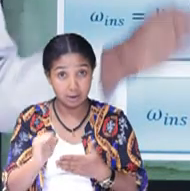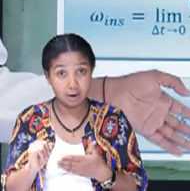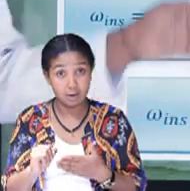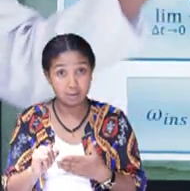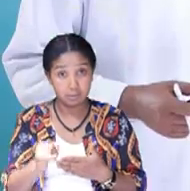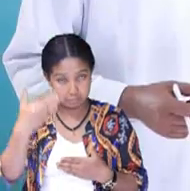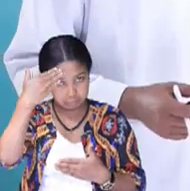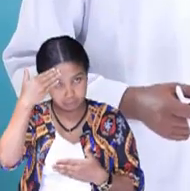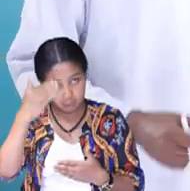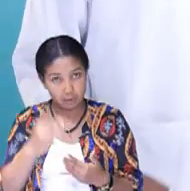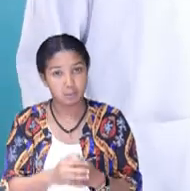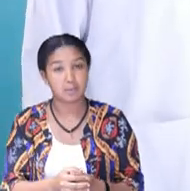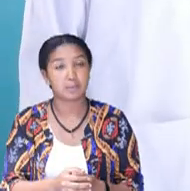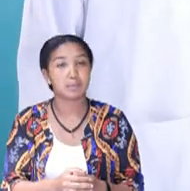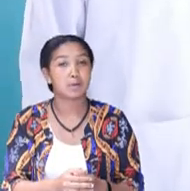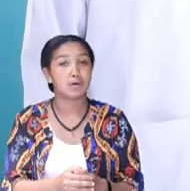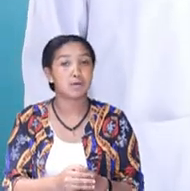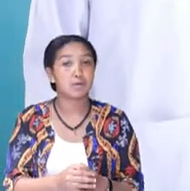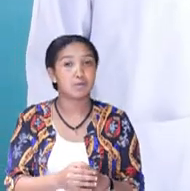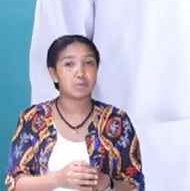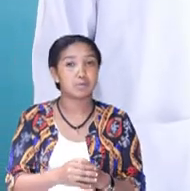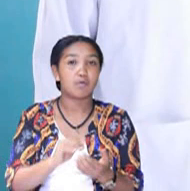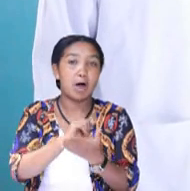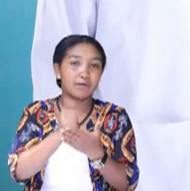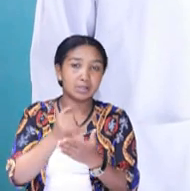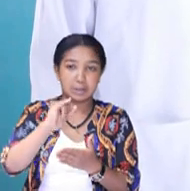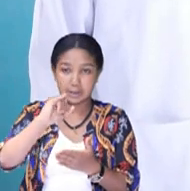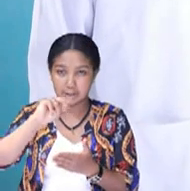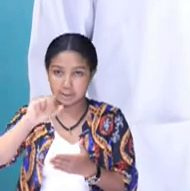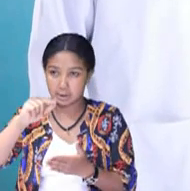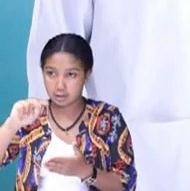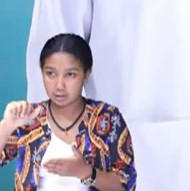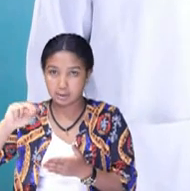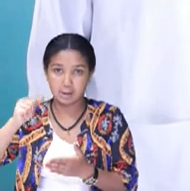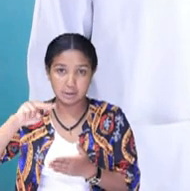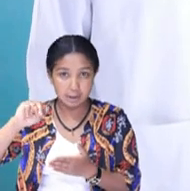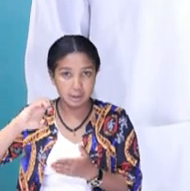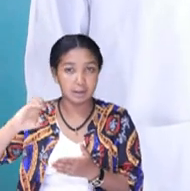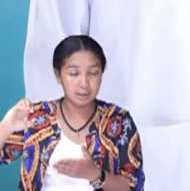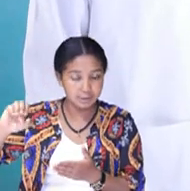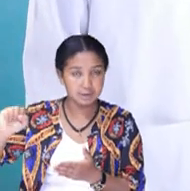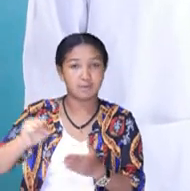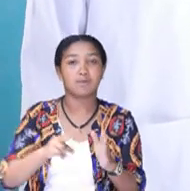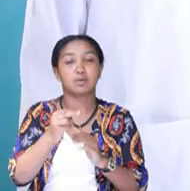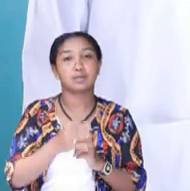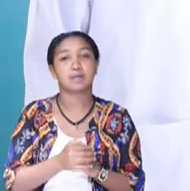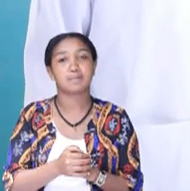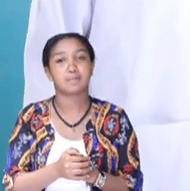the well-known equations. For average and instantaneous velocity, we have average and instantaneous